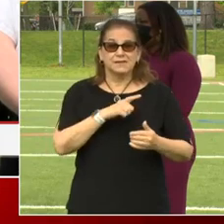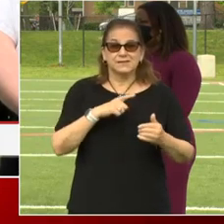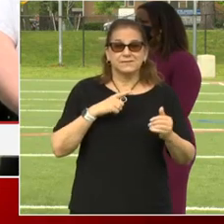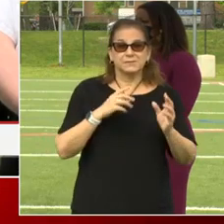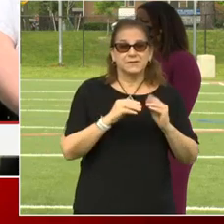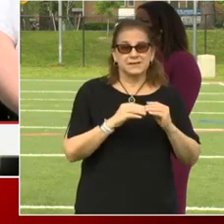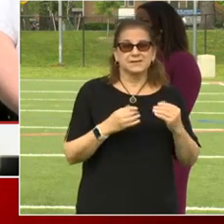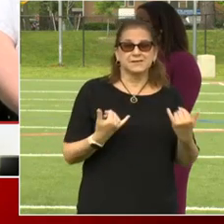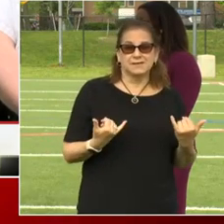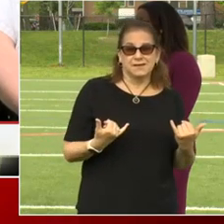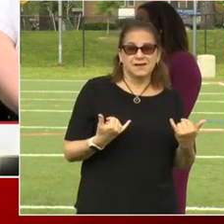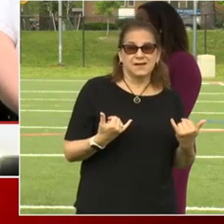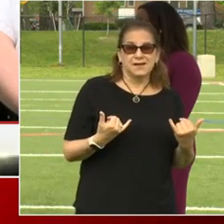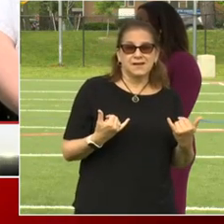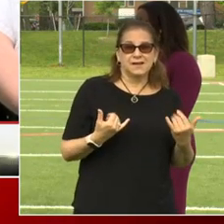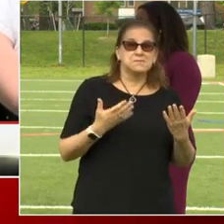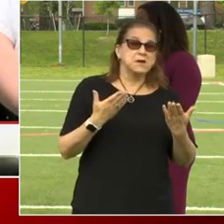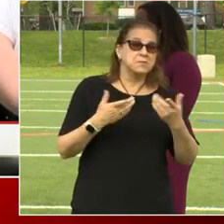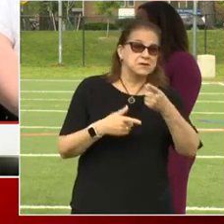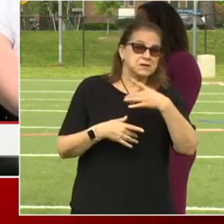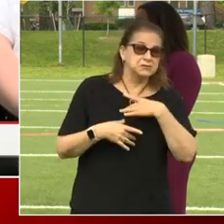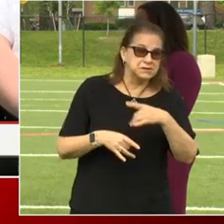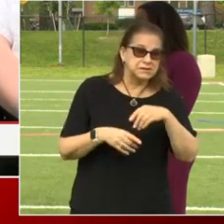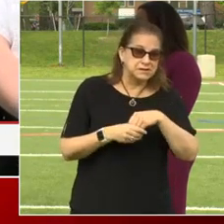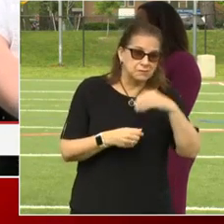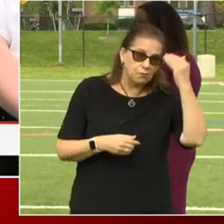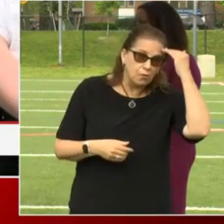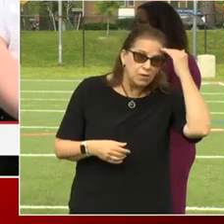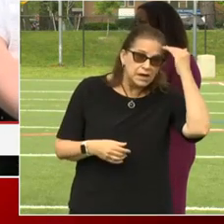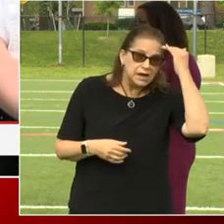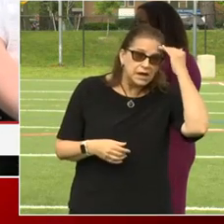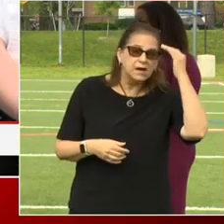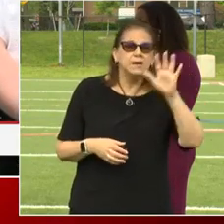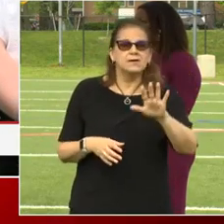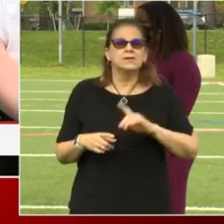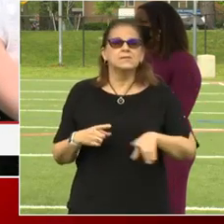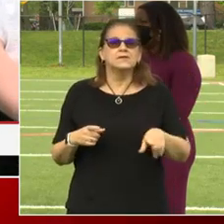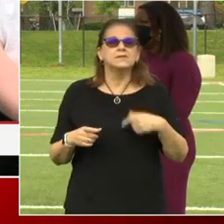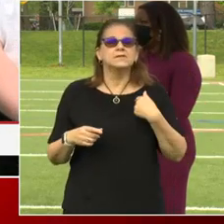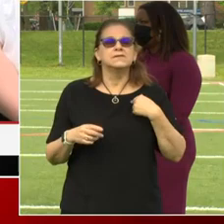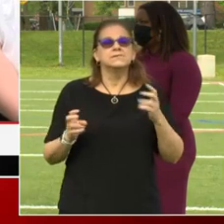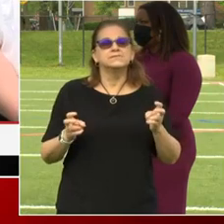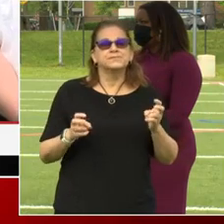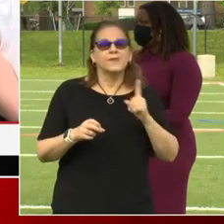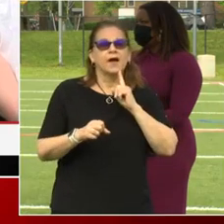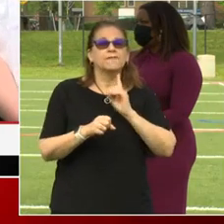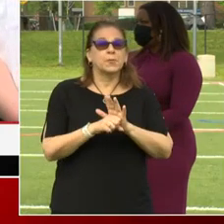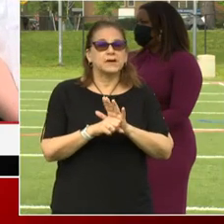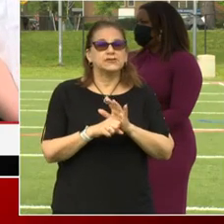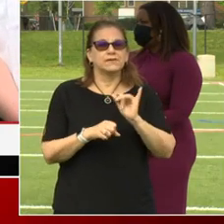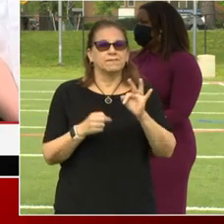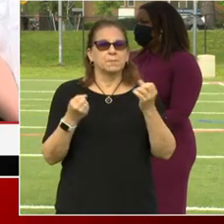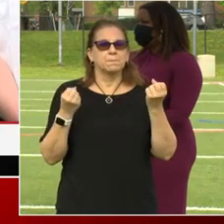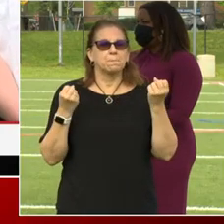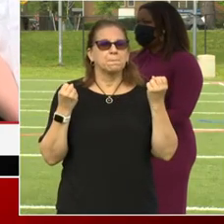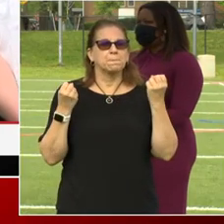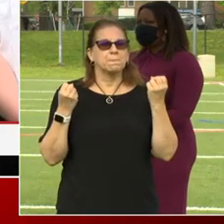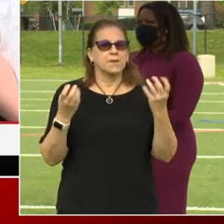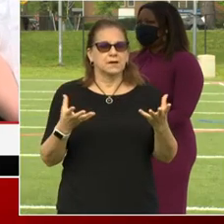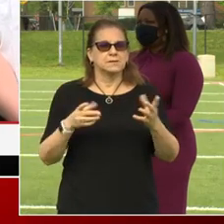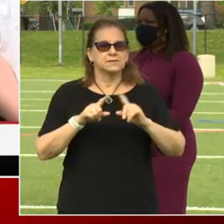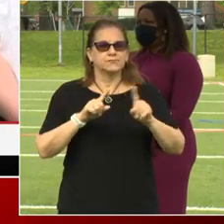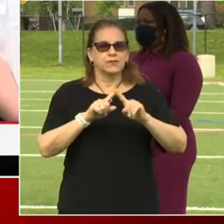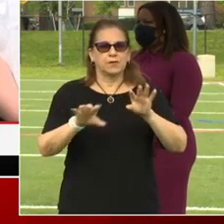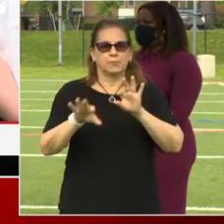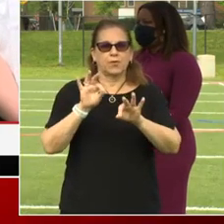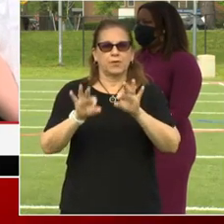some interest to some of you, is confirmation of a number of appointments. There are